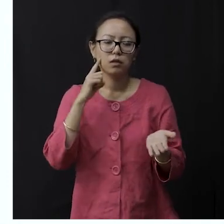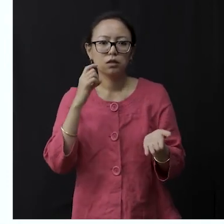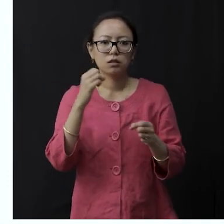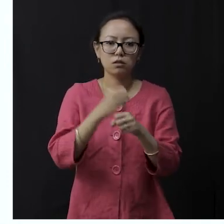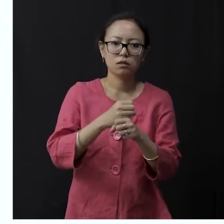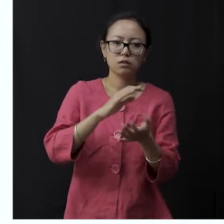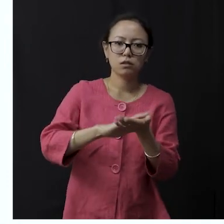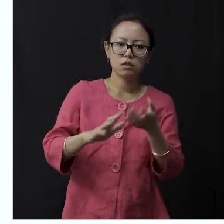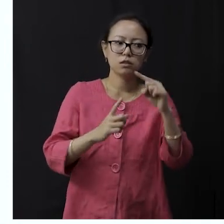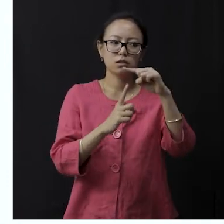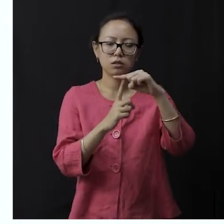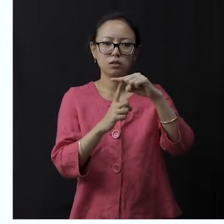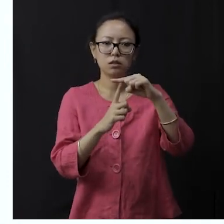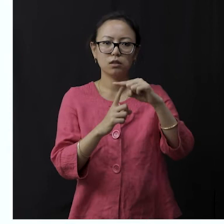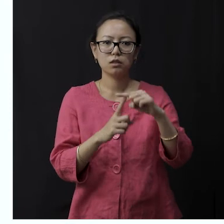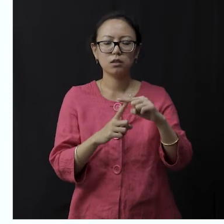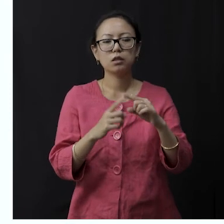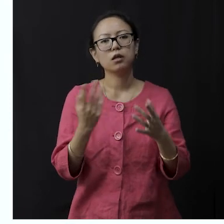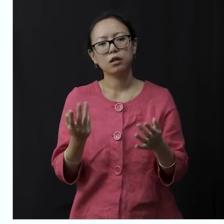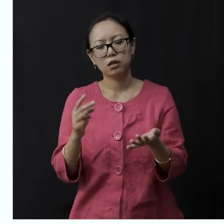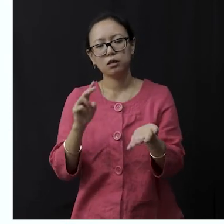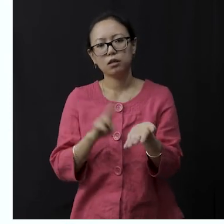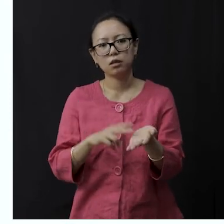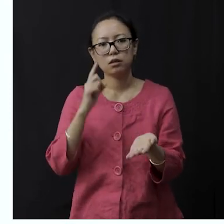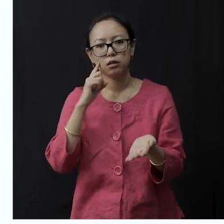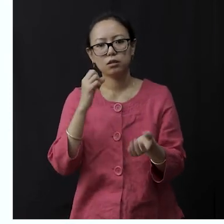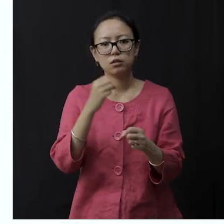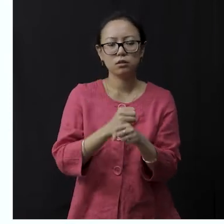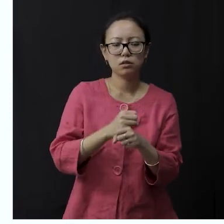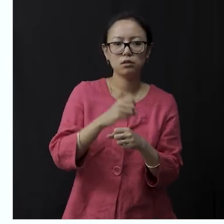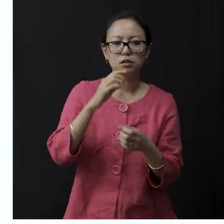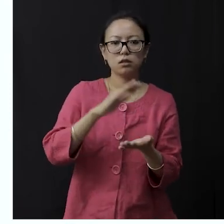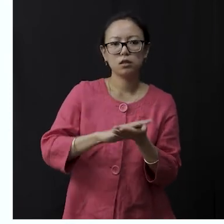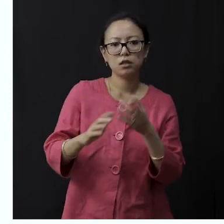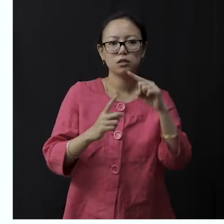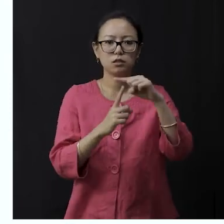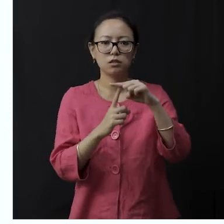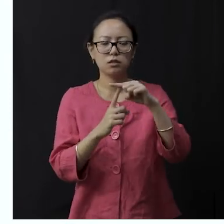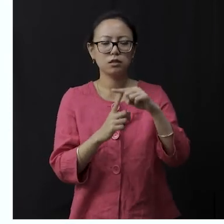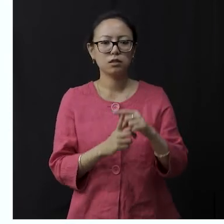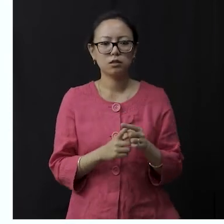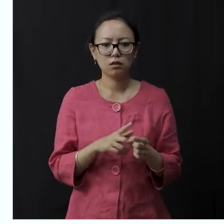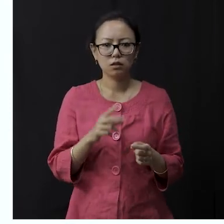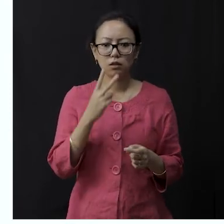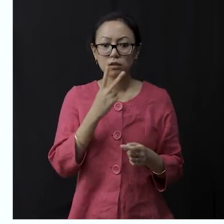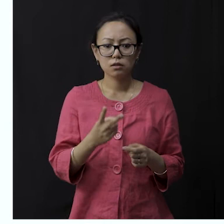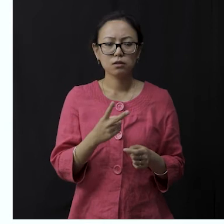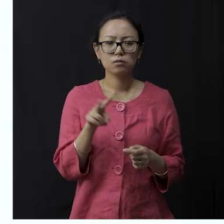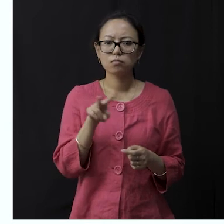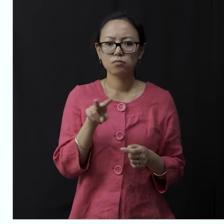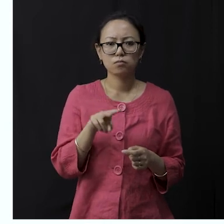in the first one, right and night. See, they have the almost similar ending,